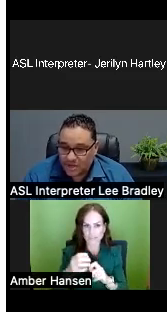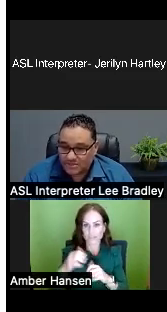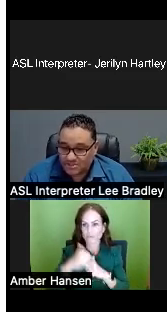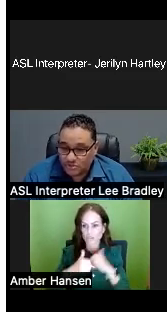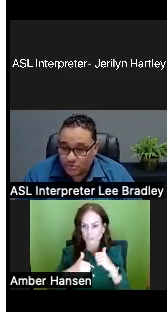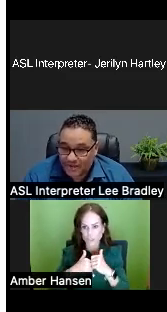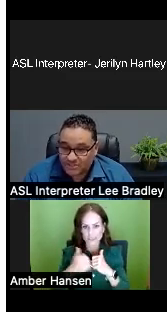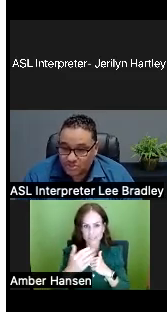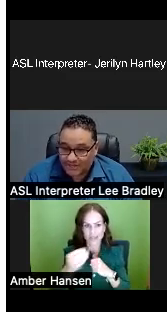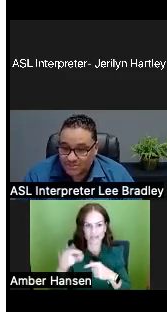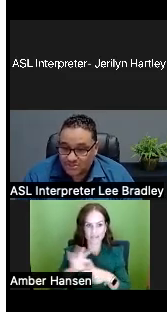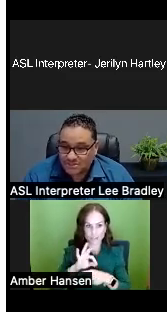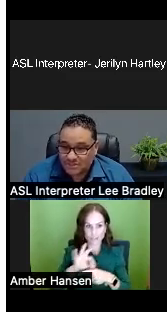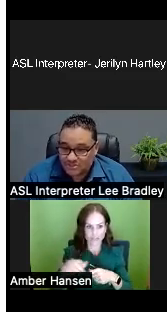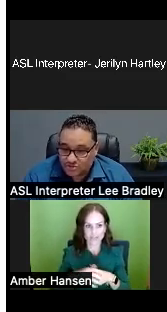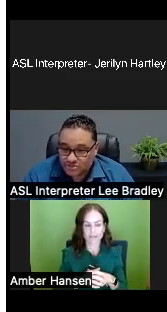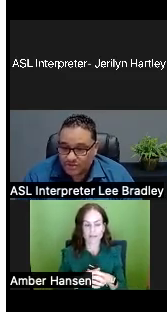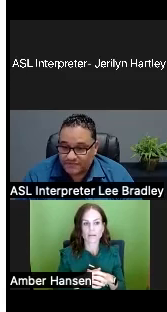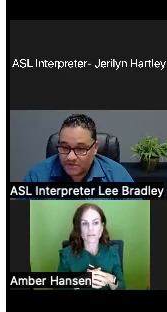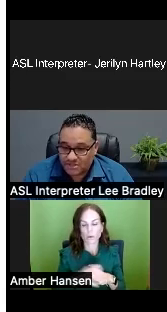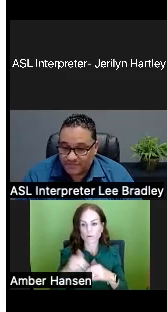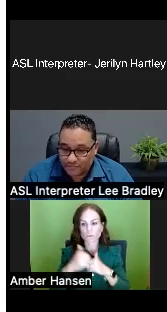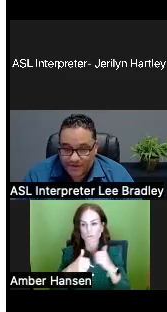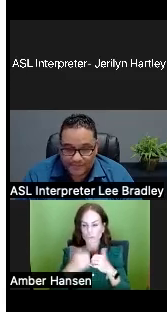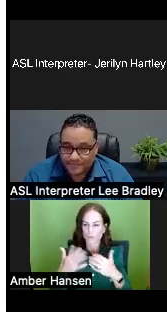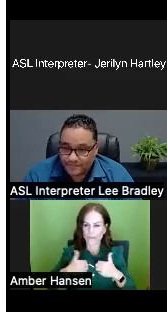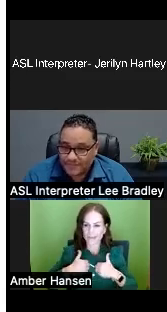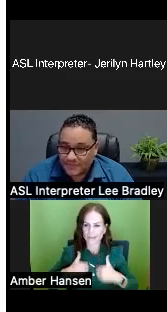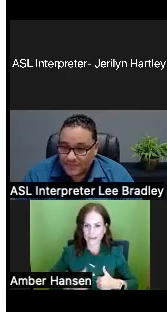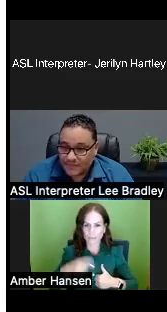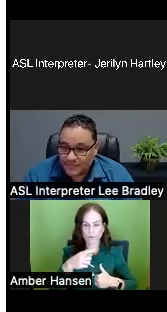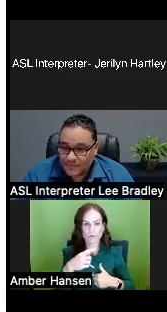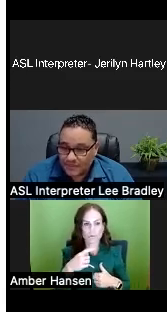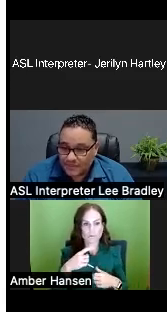deprivation causes neurological changes in the structure and functioning of the brain.